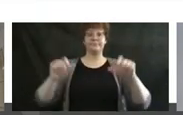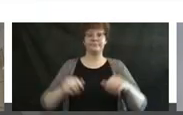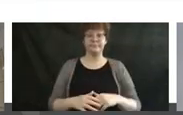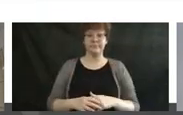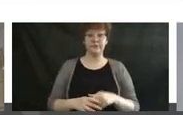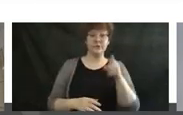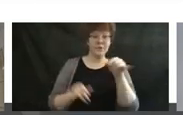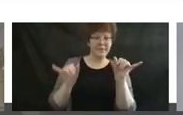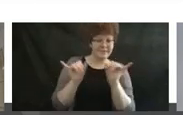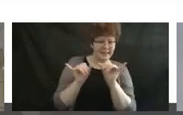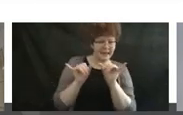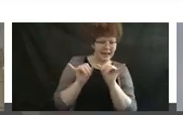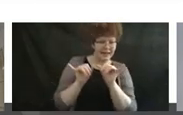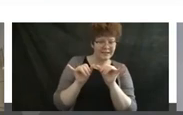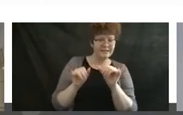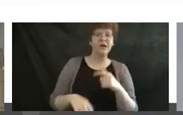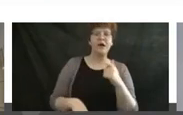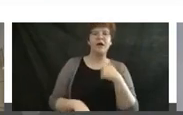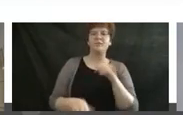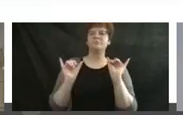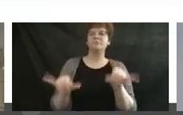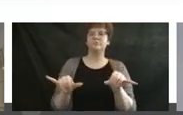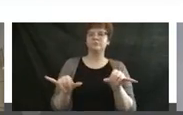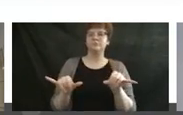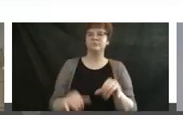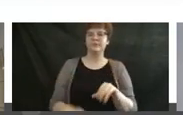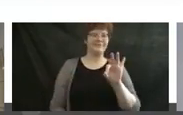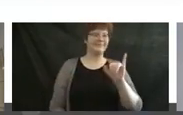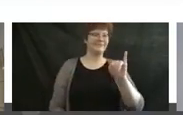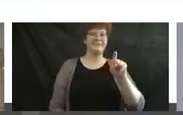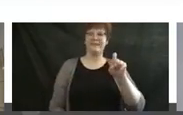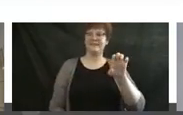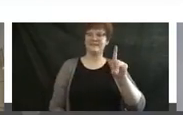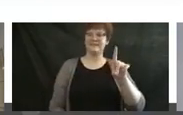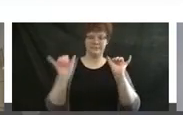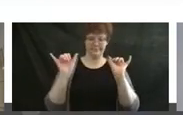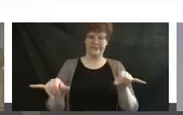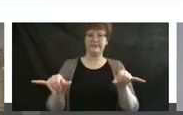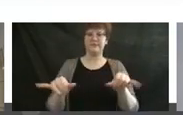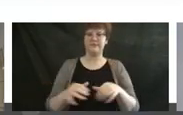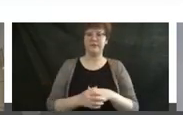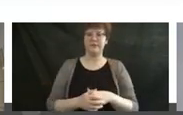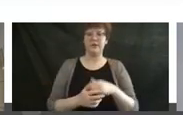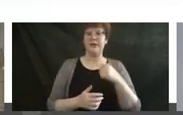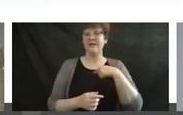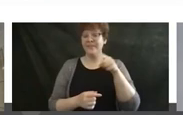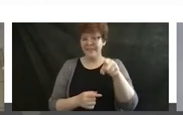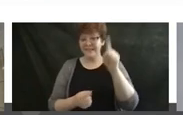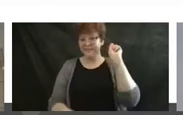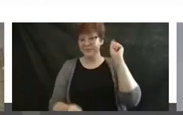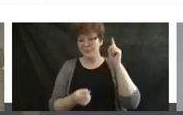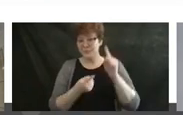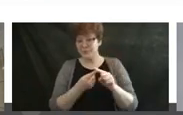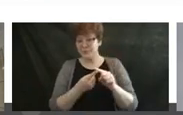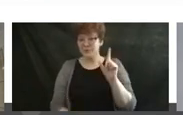size, I'm going to go ahead and make it fixed. And I'm going to reduce it to maybe 20%. And I'm guessing at the moment. And I know the